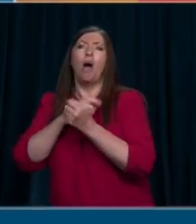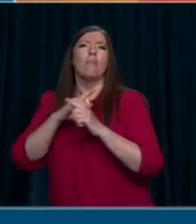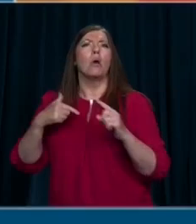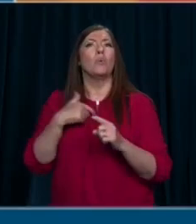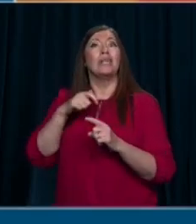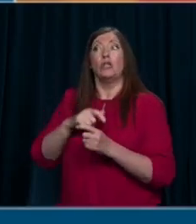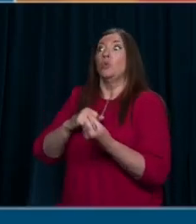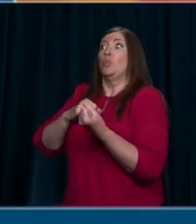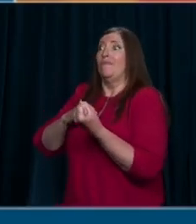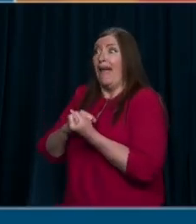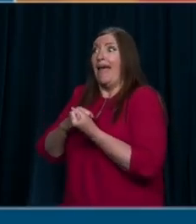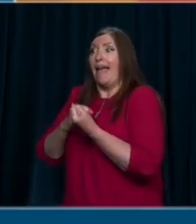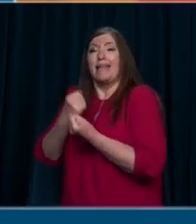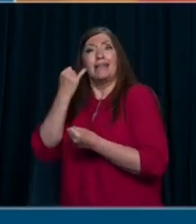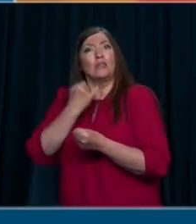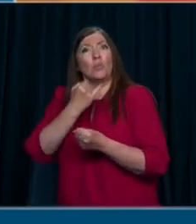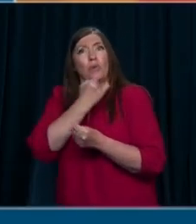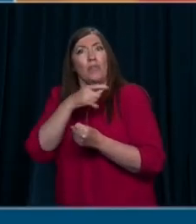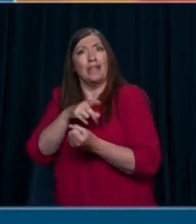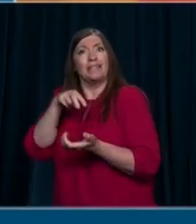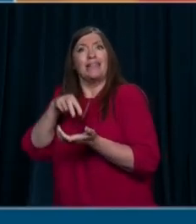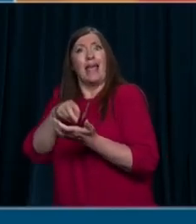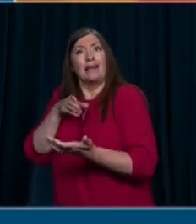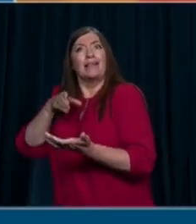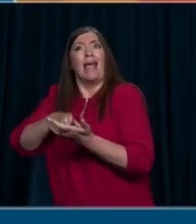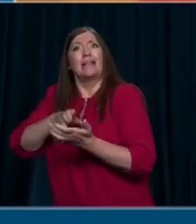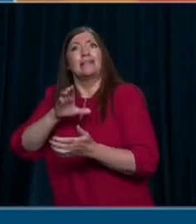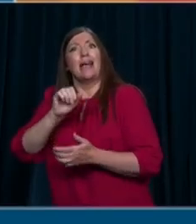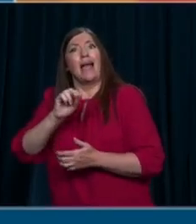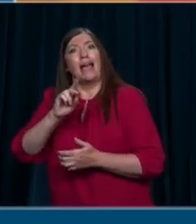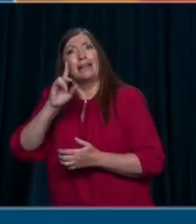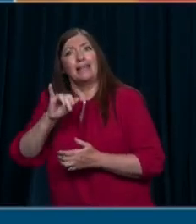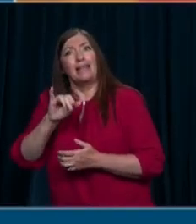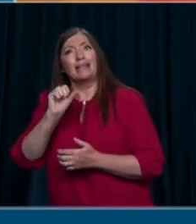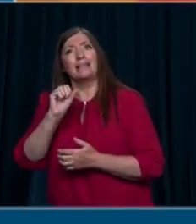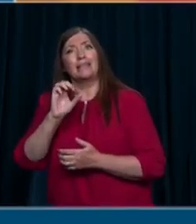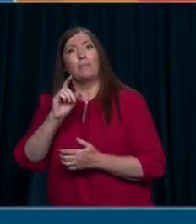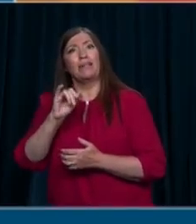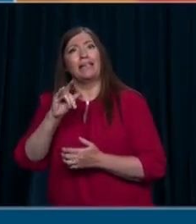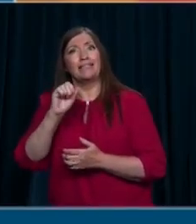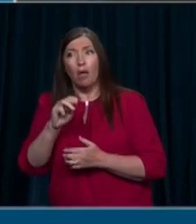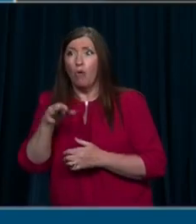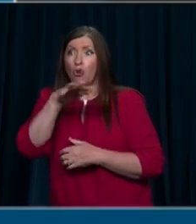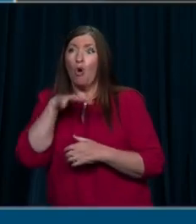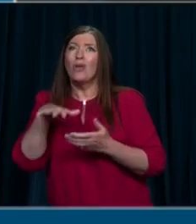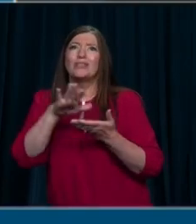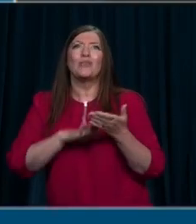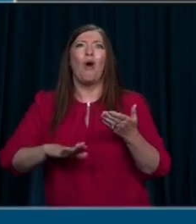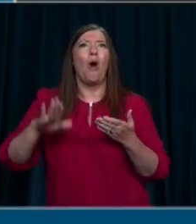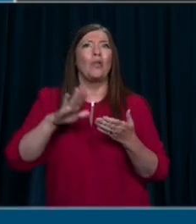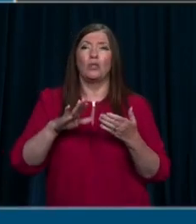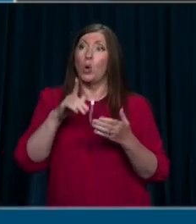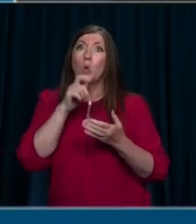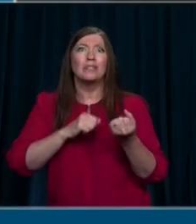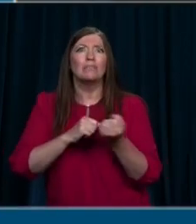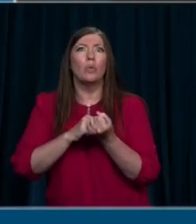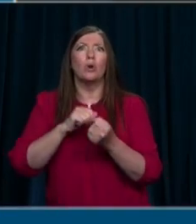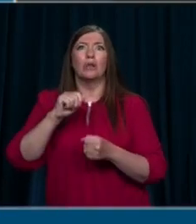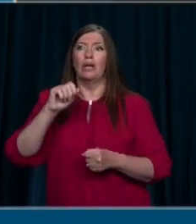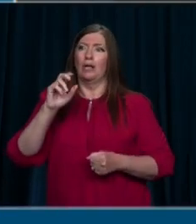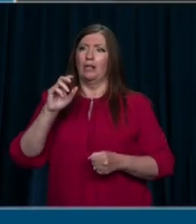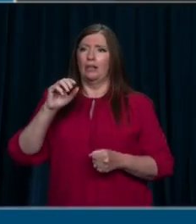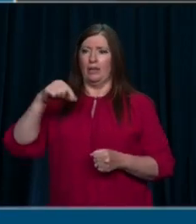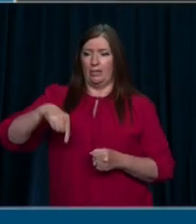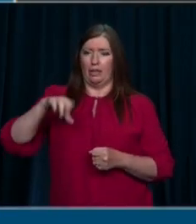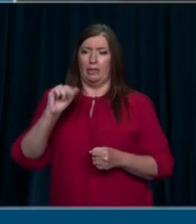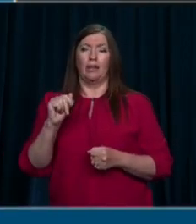against anti-Semitism, and the anti-Semitism we see across campuses has been funded by Qatar, by China, and all of our